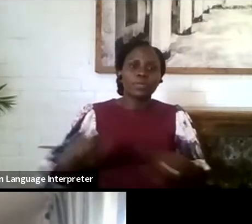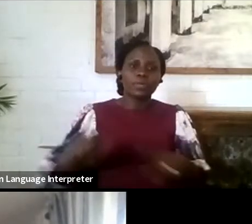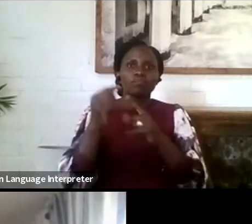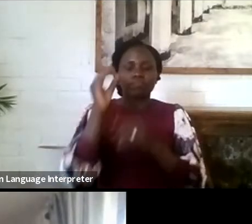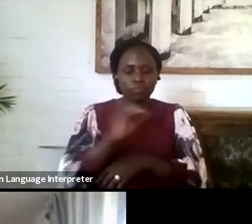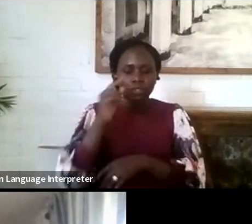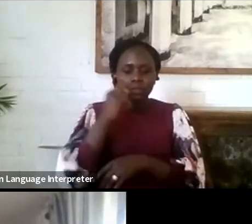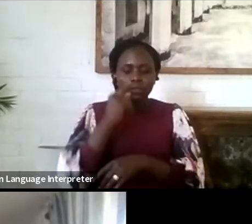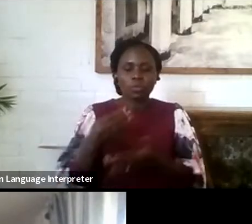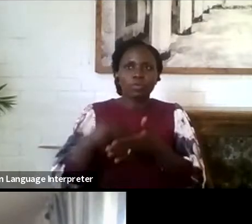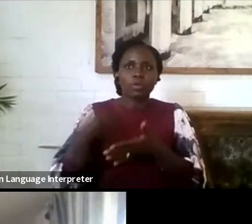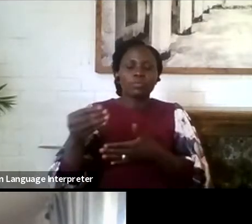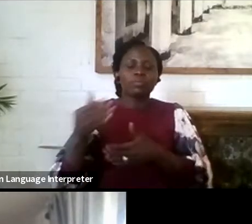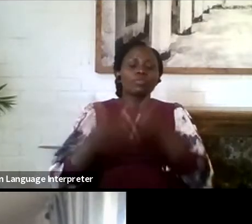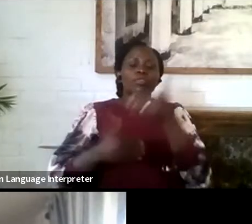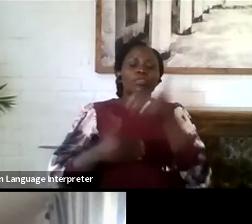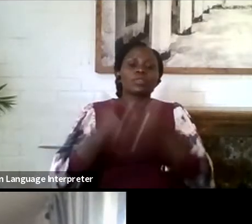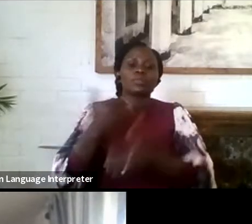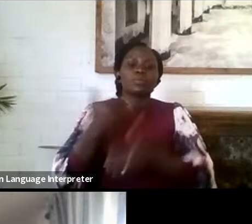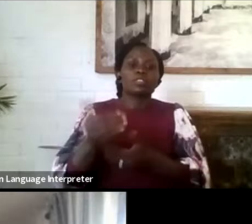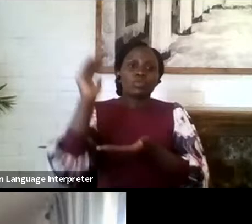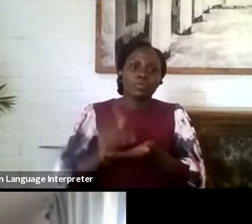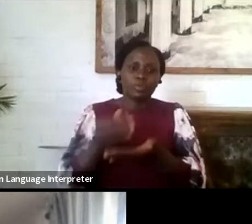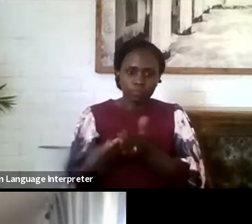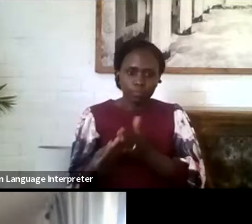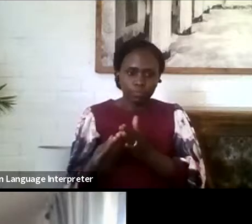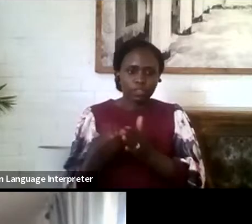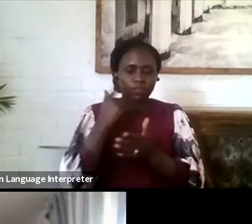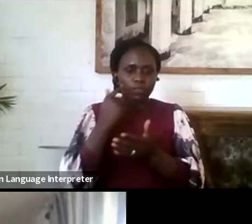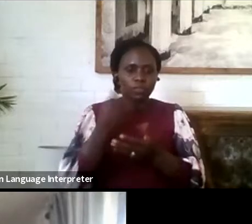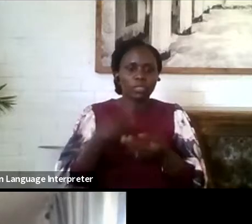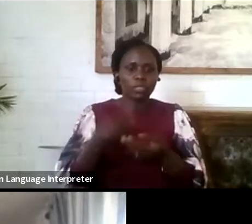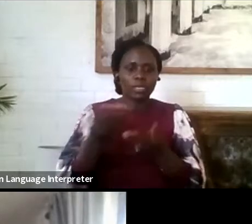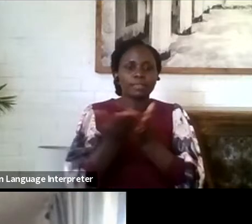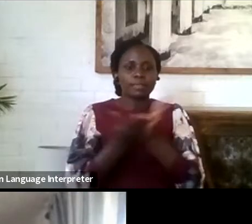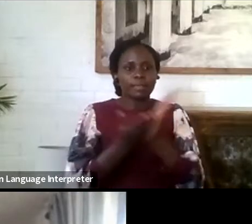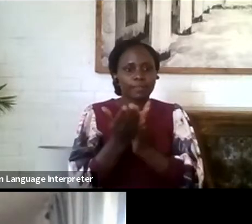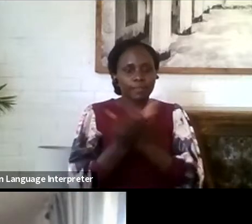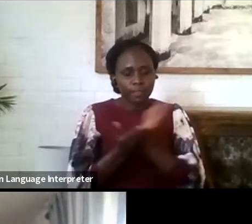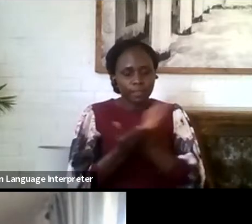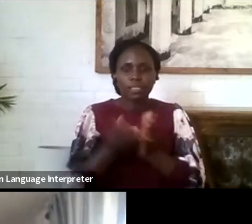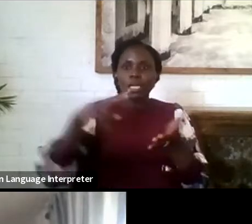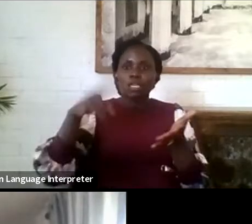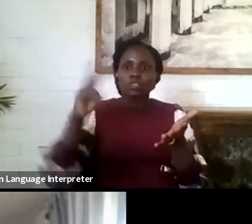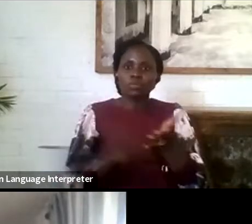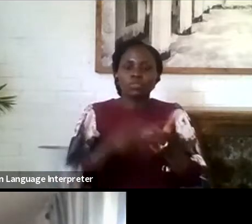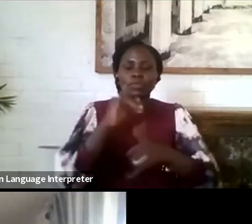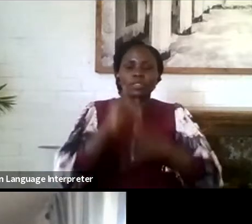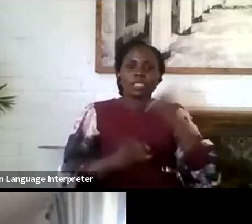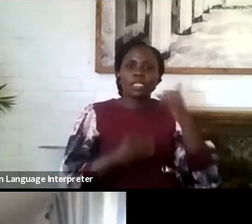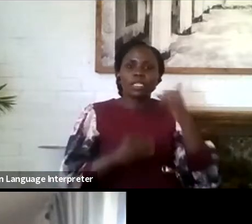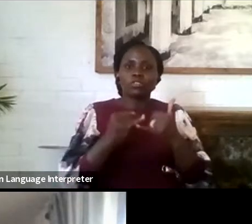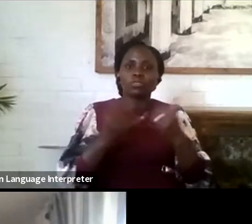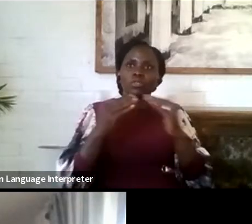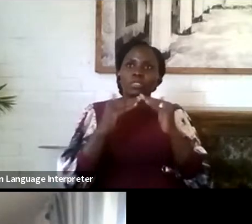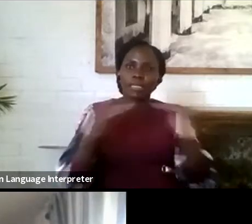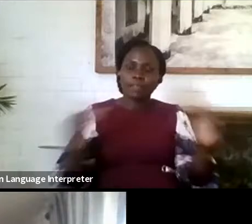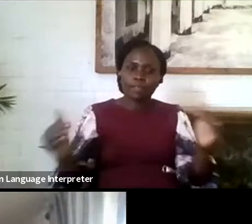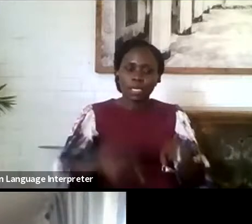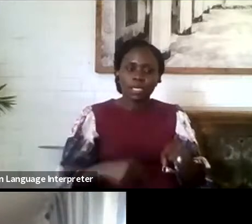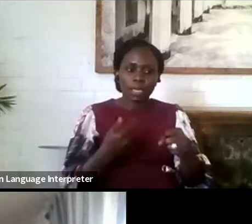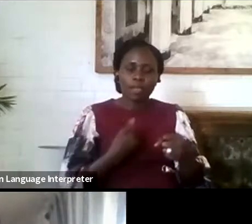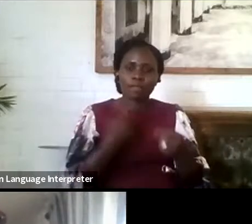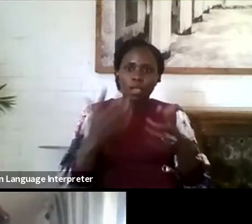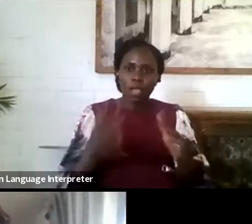the cost of procuring services, the adoption of international standards can drive down the cost and minimize